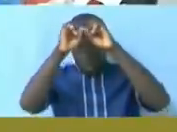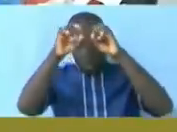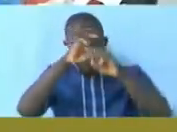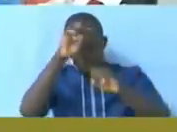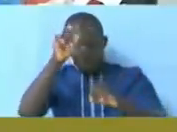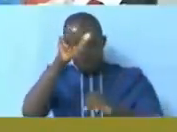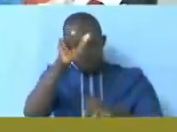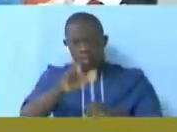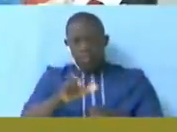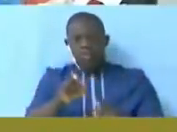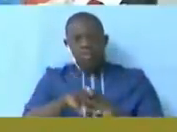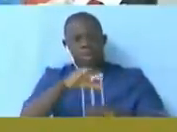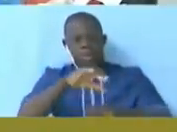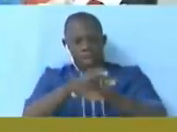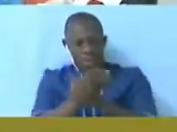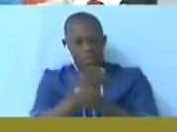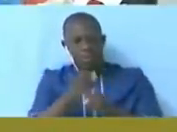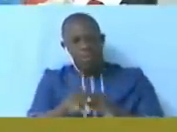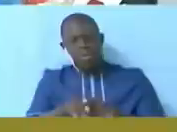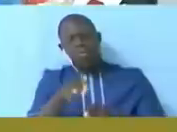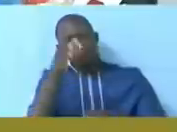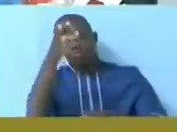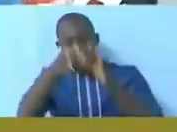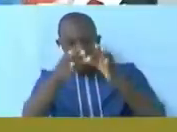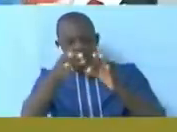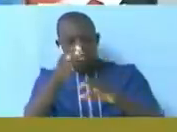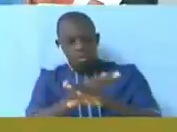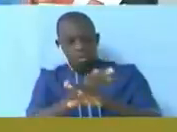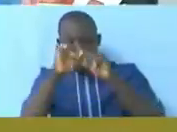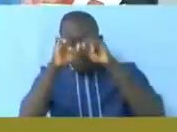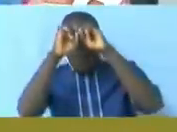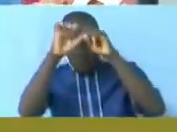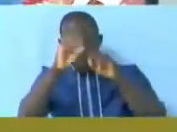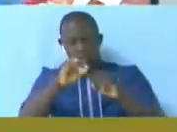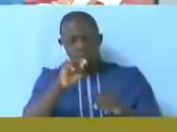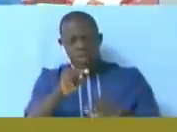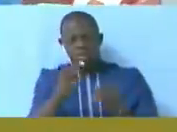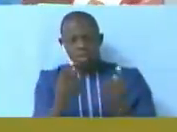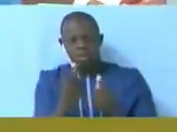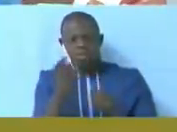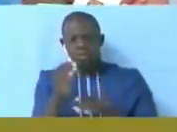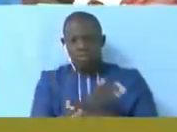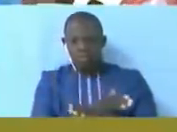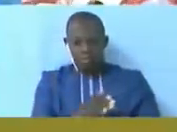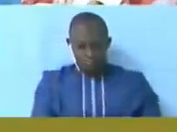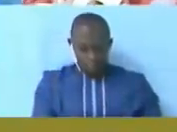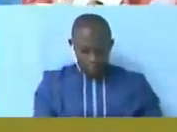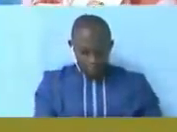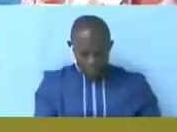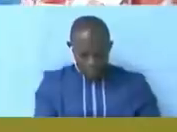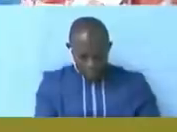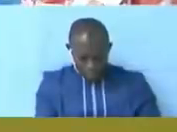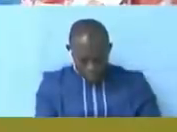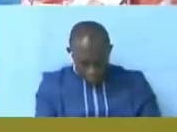prosecuted, arrested, prosecuted in the courts and dealt with by the regime. As I said, in Kuflo Kafunyo Maraya, Diama Fanala coming, Ika